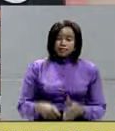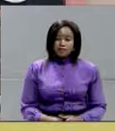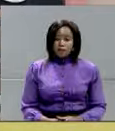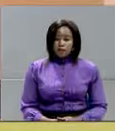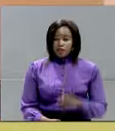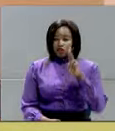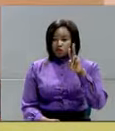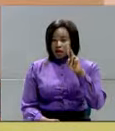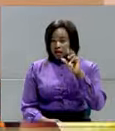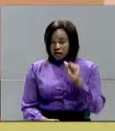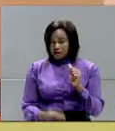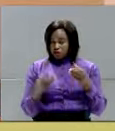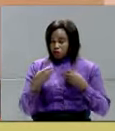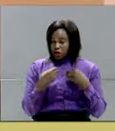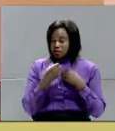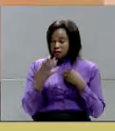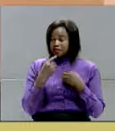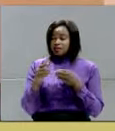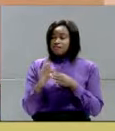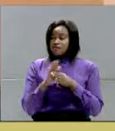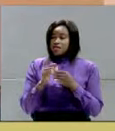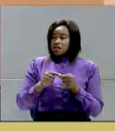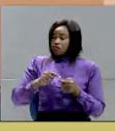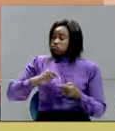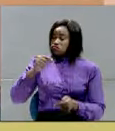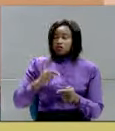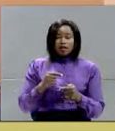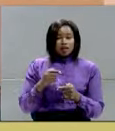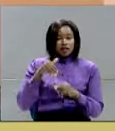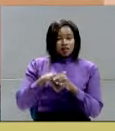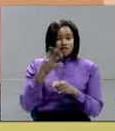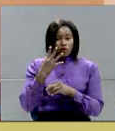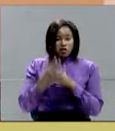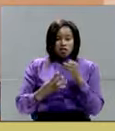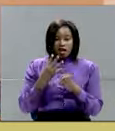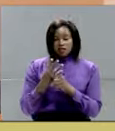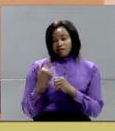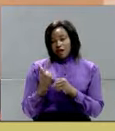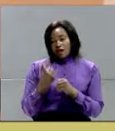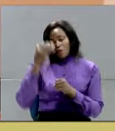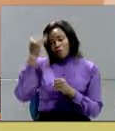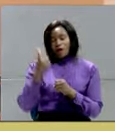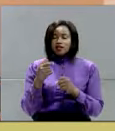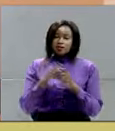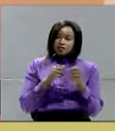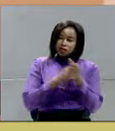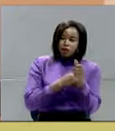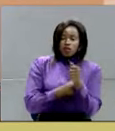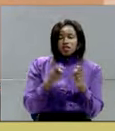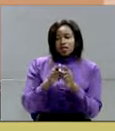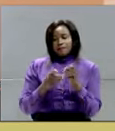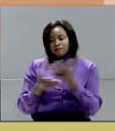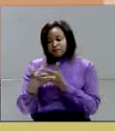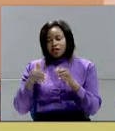that trade has more than doubled within the last 4 years because of this facilitation and this engagement between the two